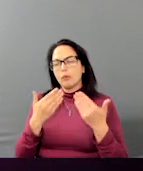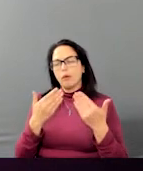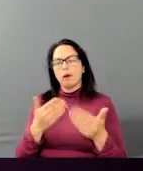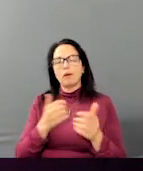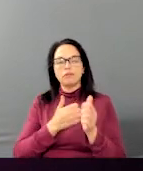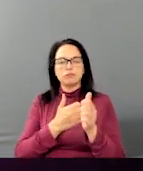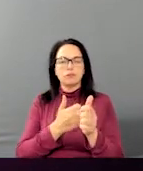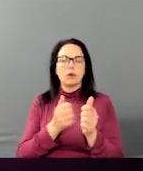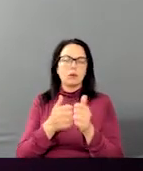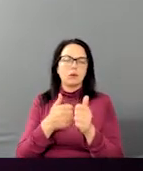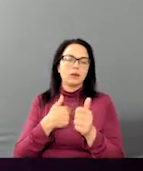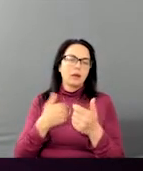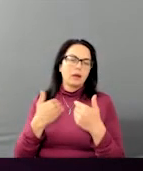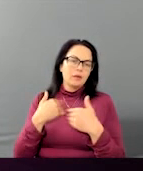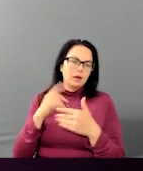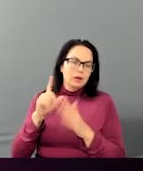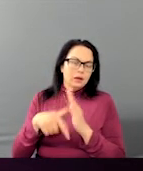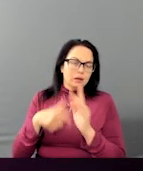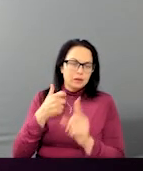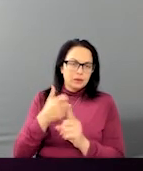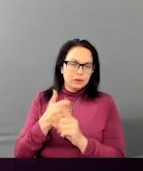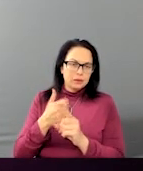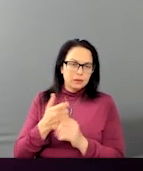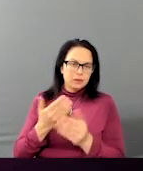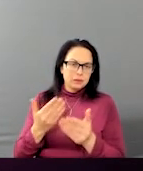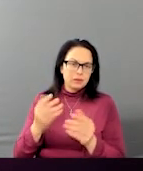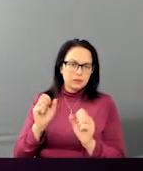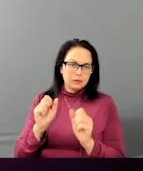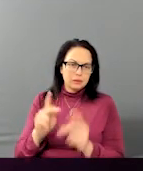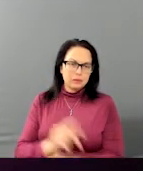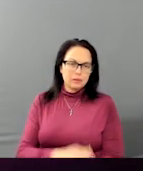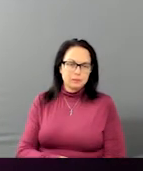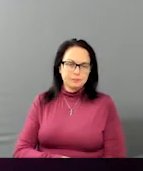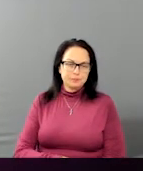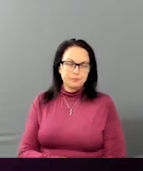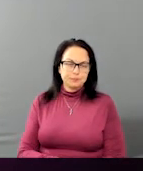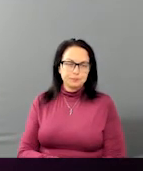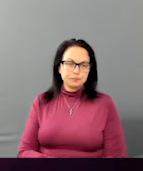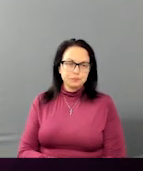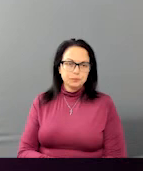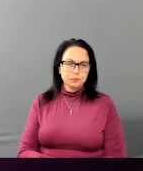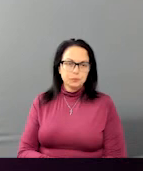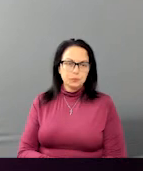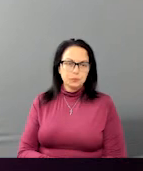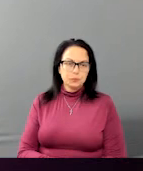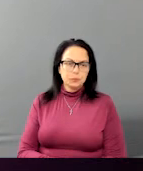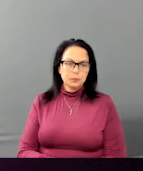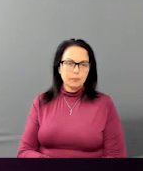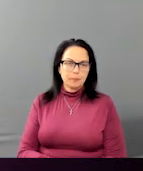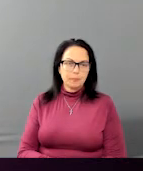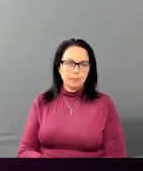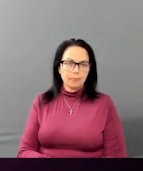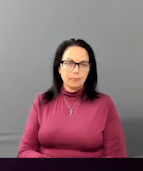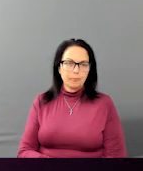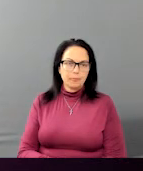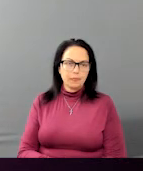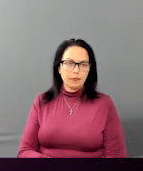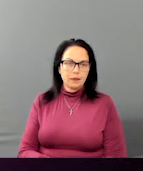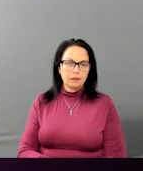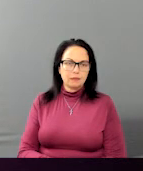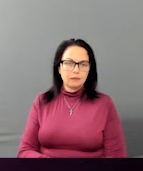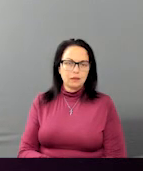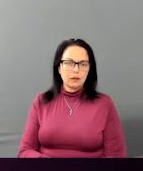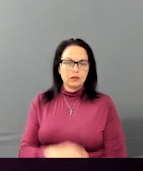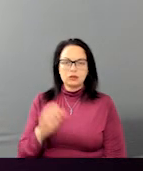those later for you. Okay, so let's quickly start with the history lesson. So Enzyme really changed